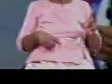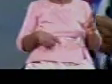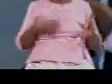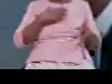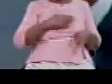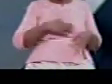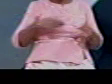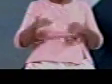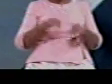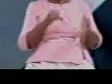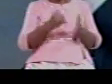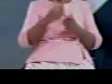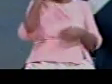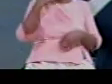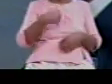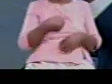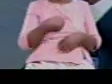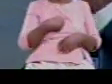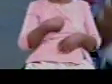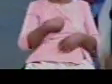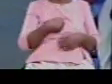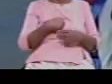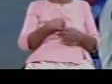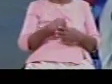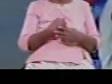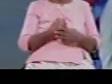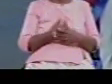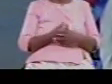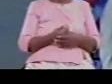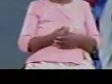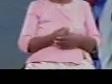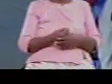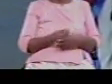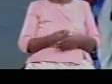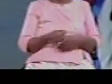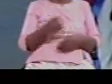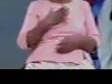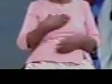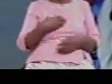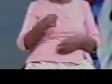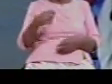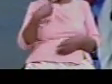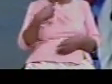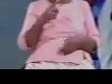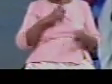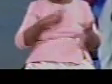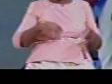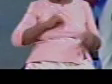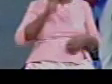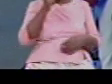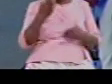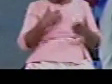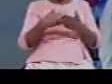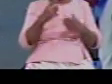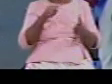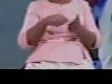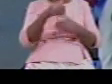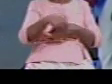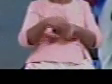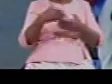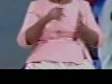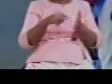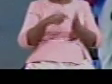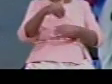I'm here before you. Let this not be my set time.